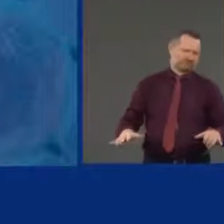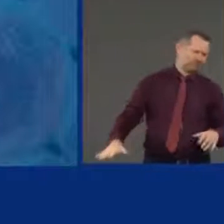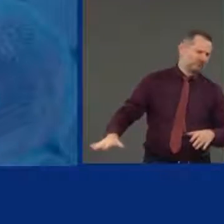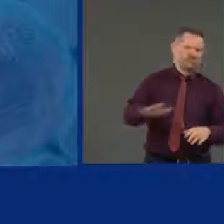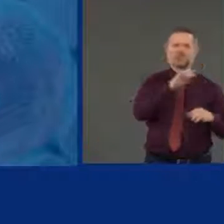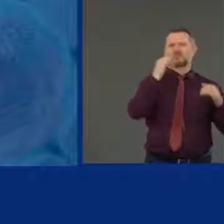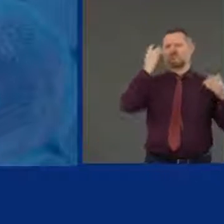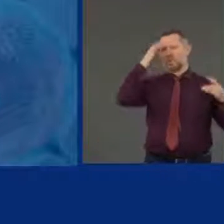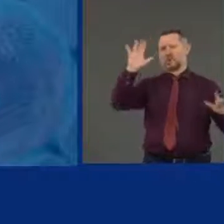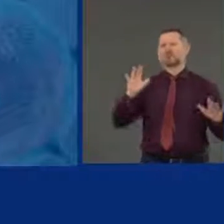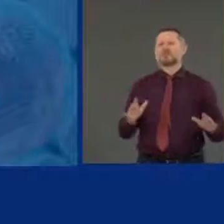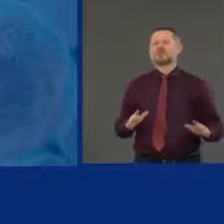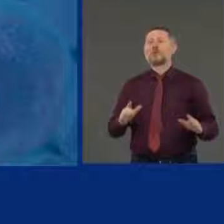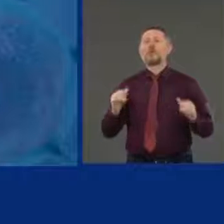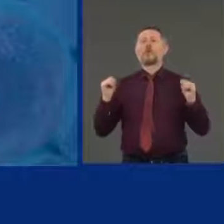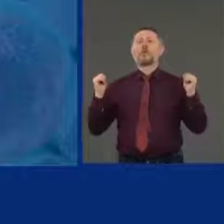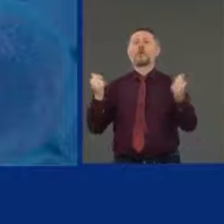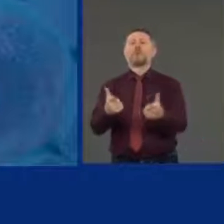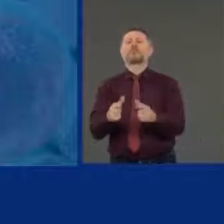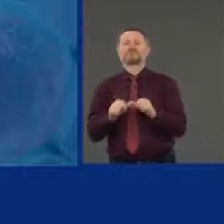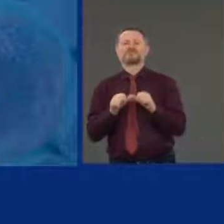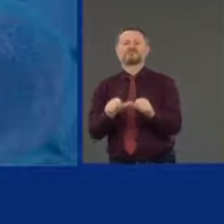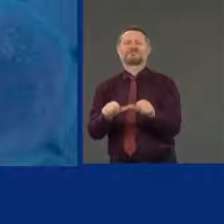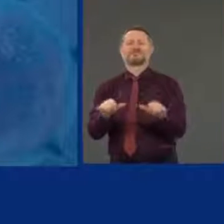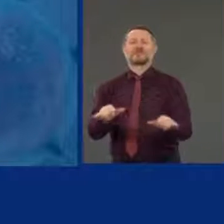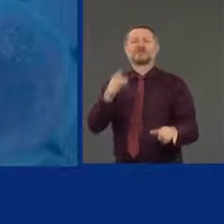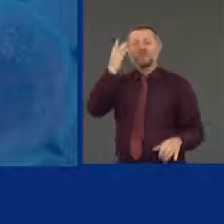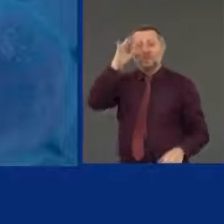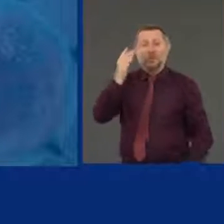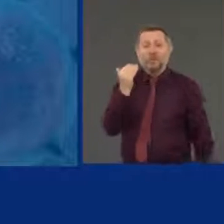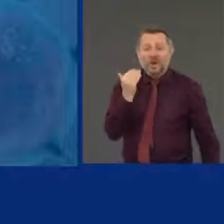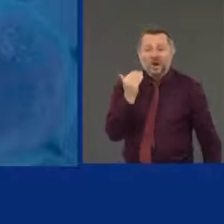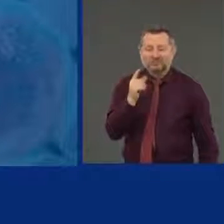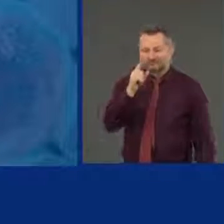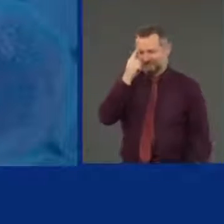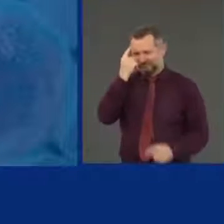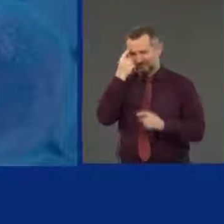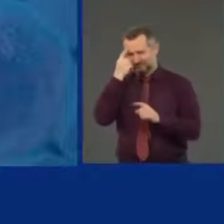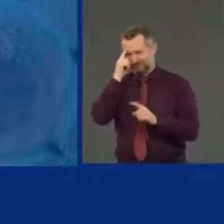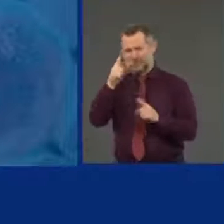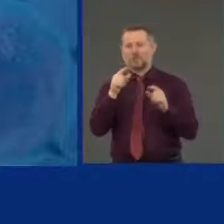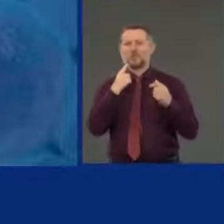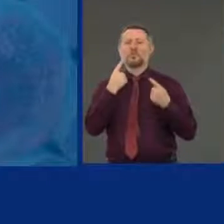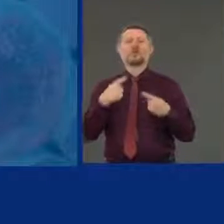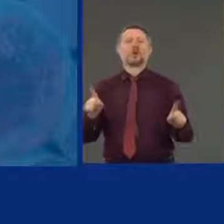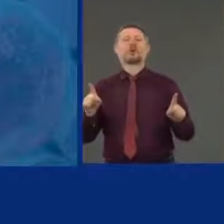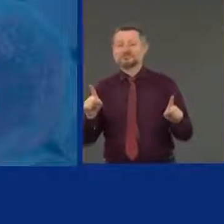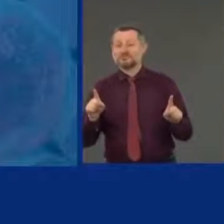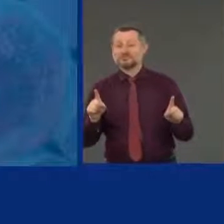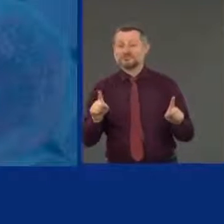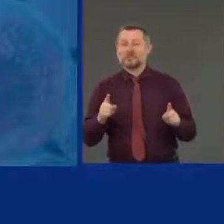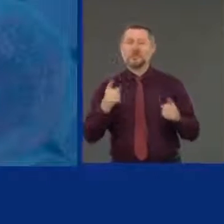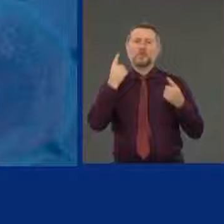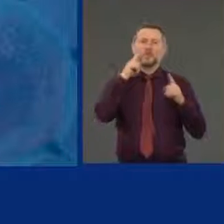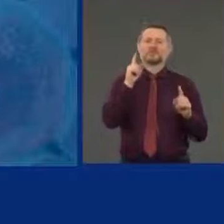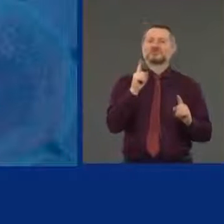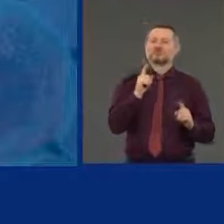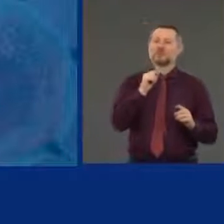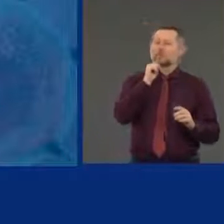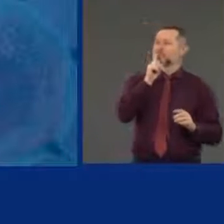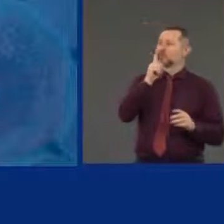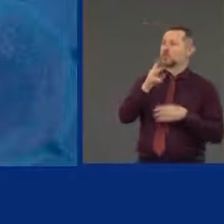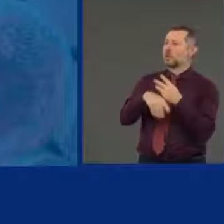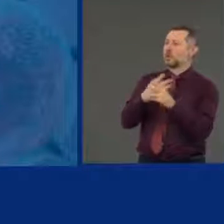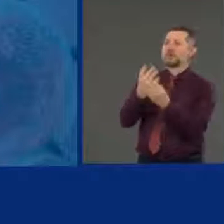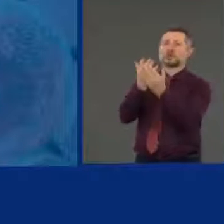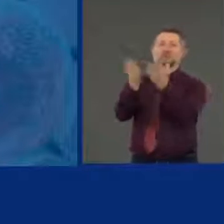And to everyone, stay smart, because smart works. Smart normally works in life, by the way.